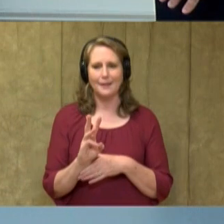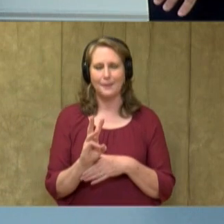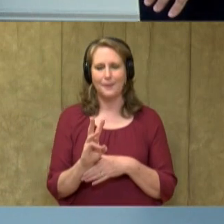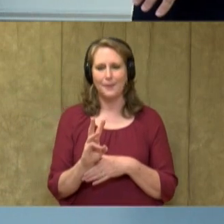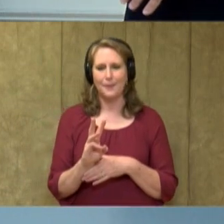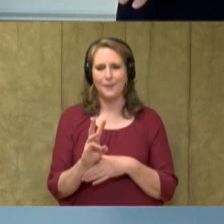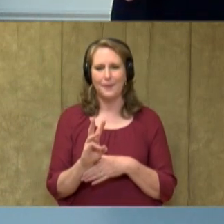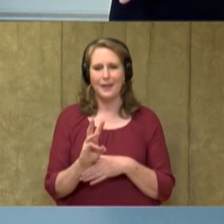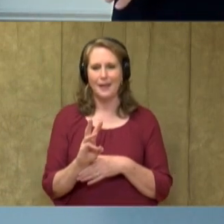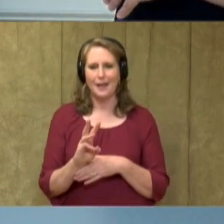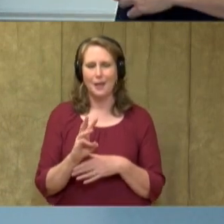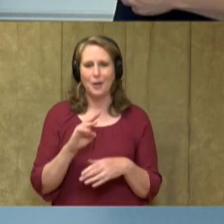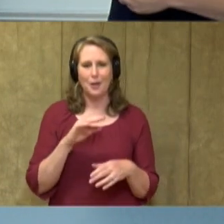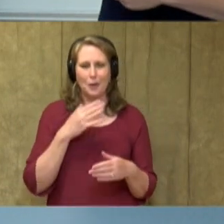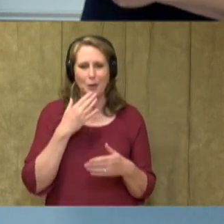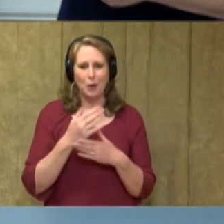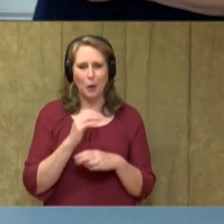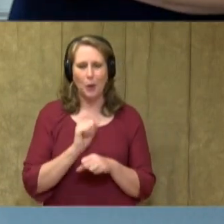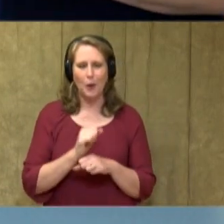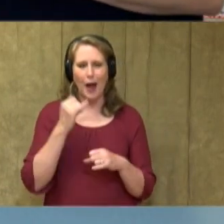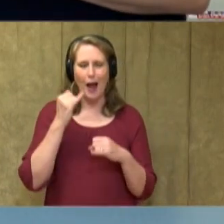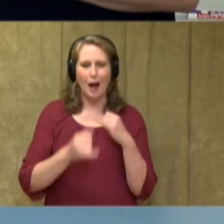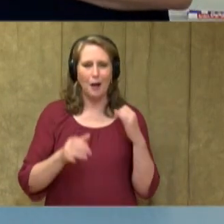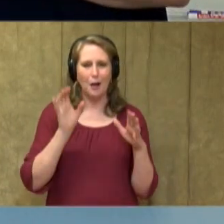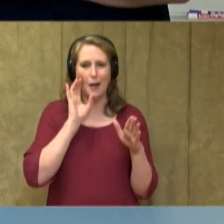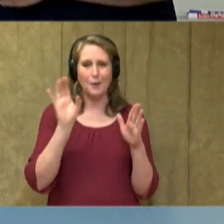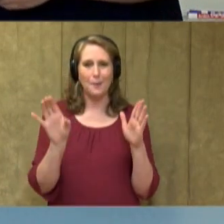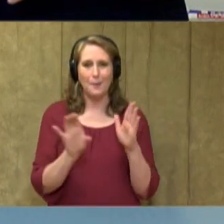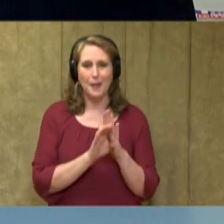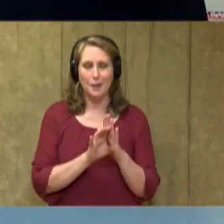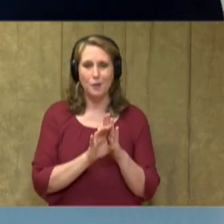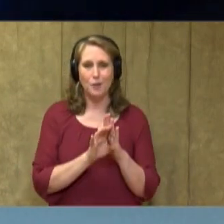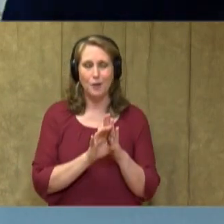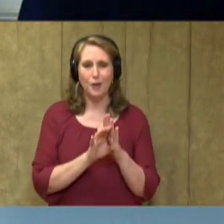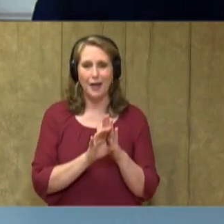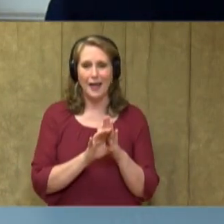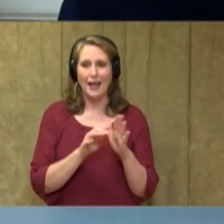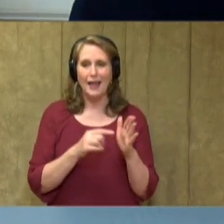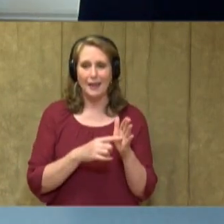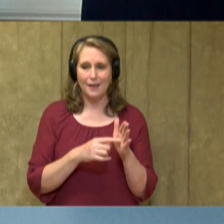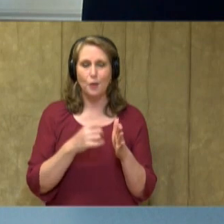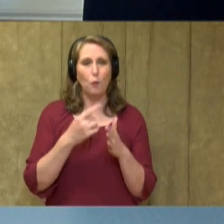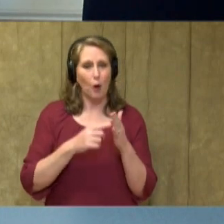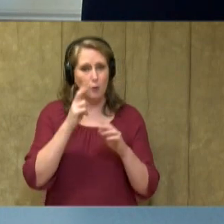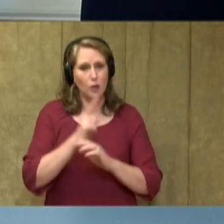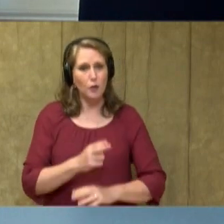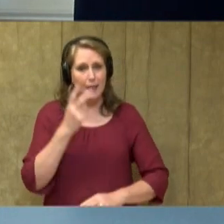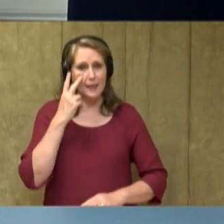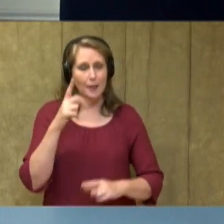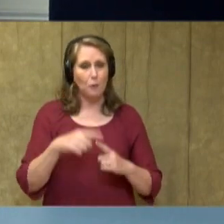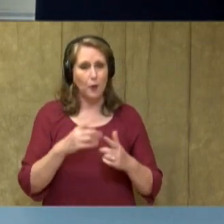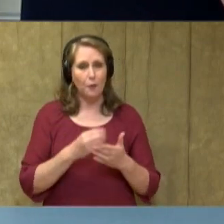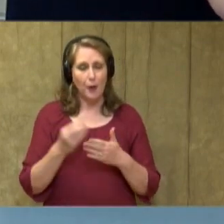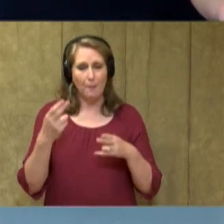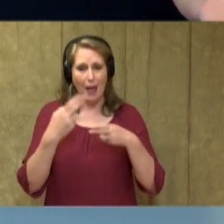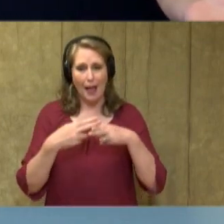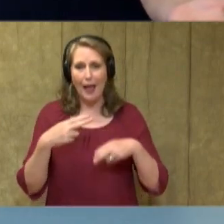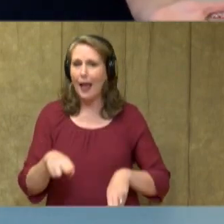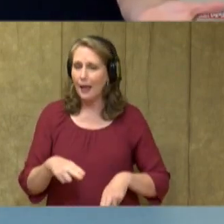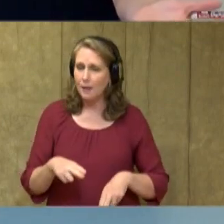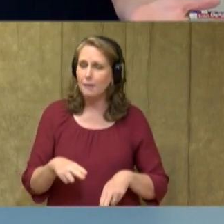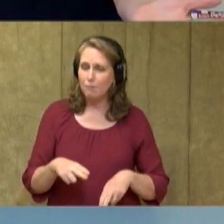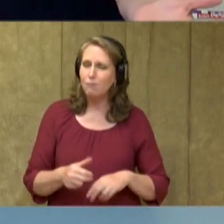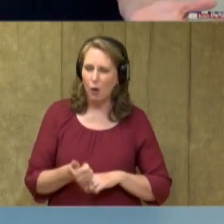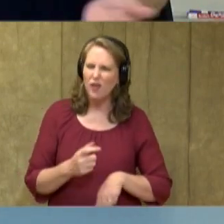All right, good job. And then our last real life picture today. So this is what we're used to seeing when we buy eggs most